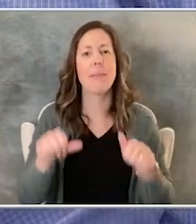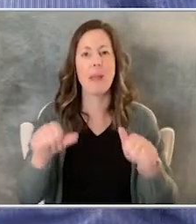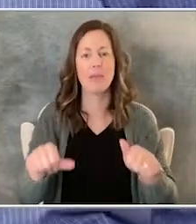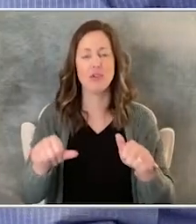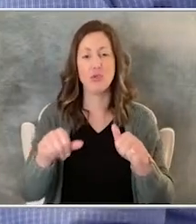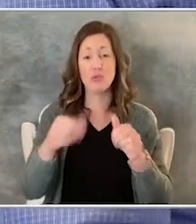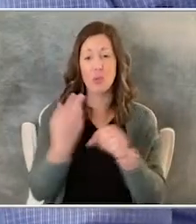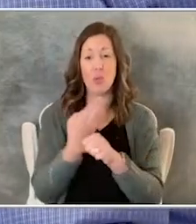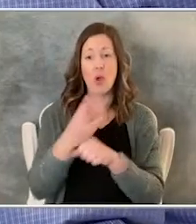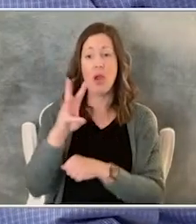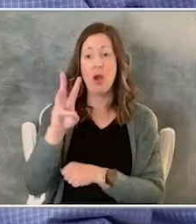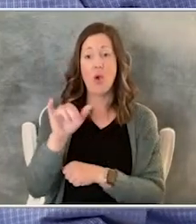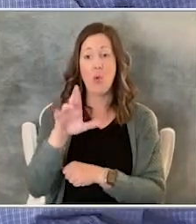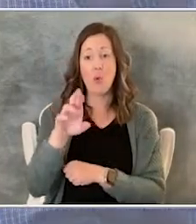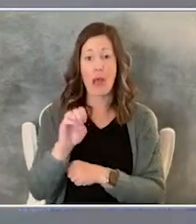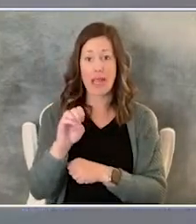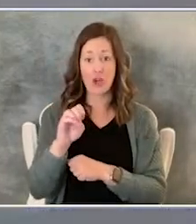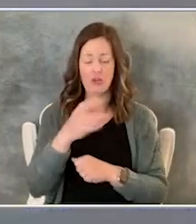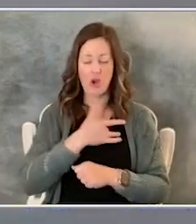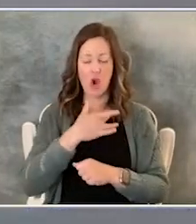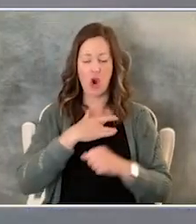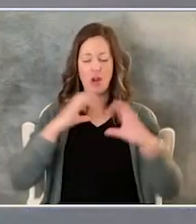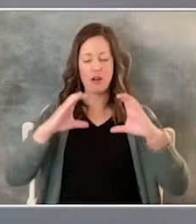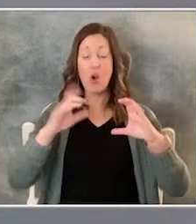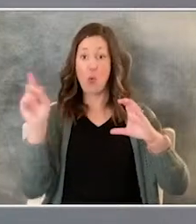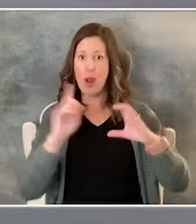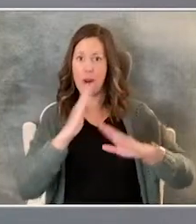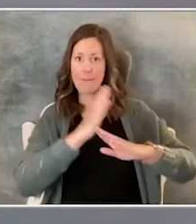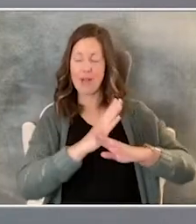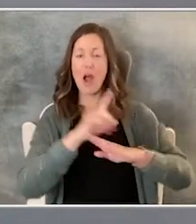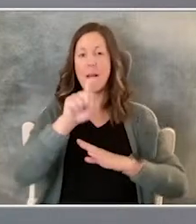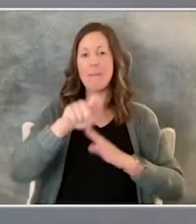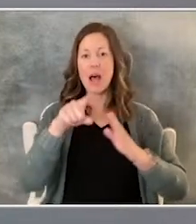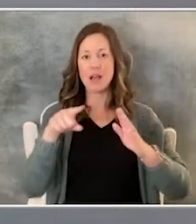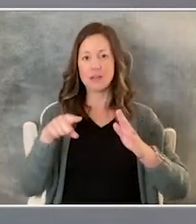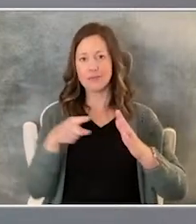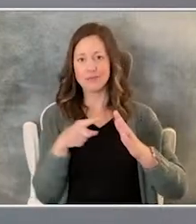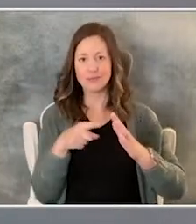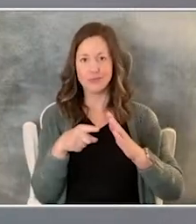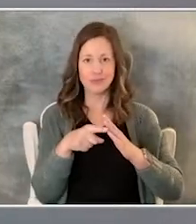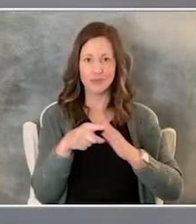wasn't typical. It was between my shoulder blades, and